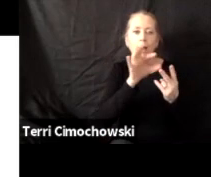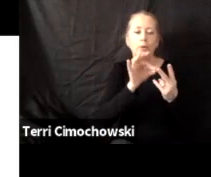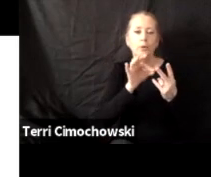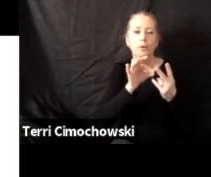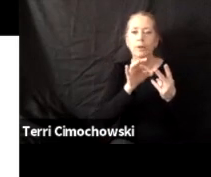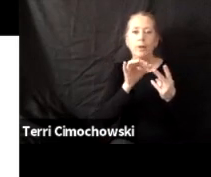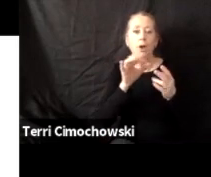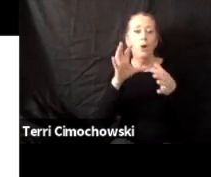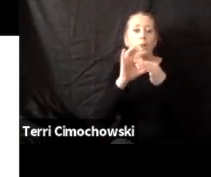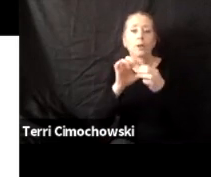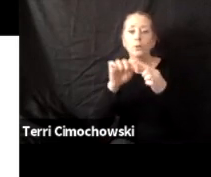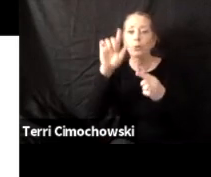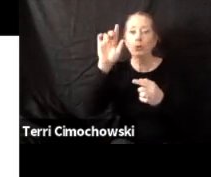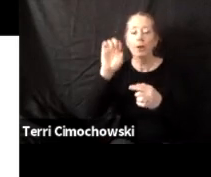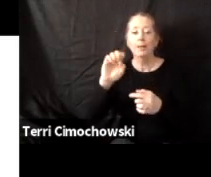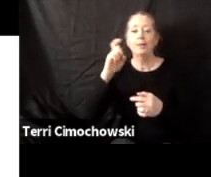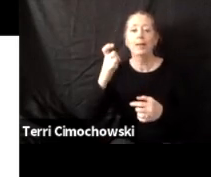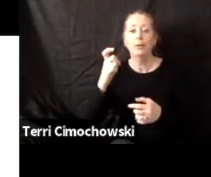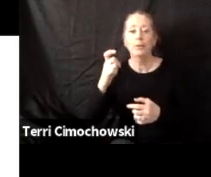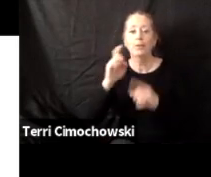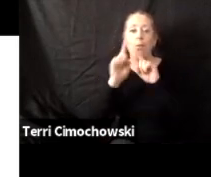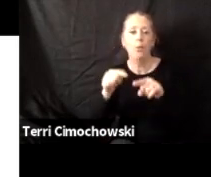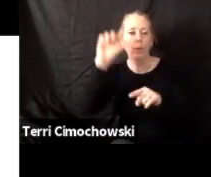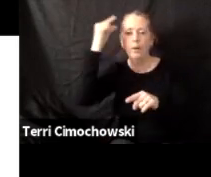order. Correct? Correct.